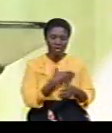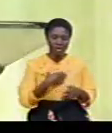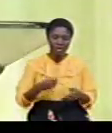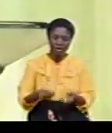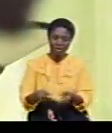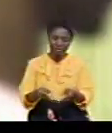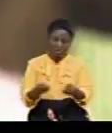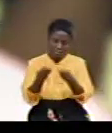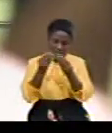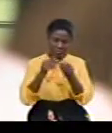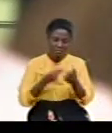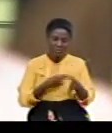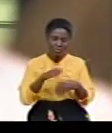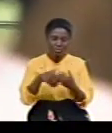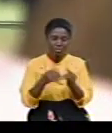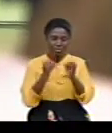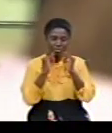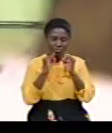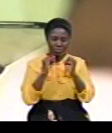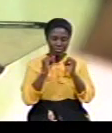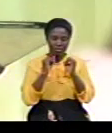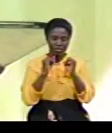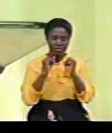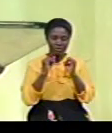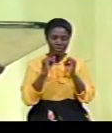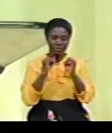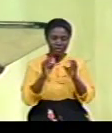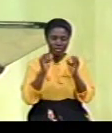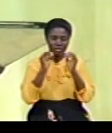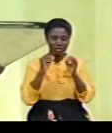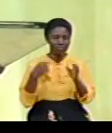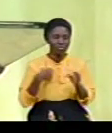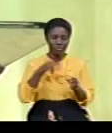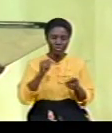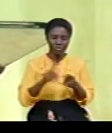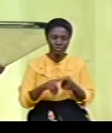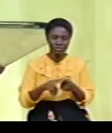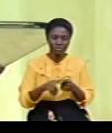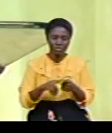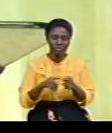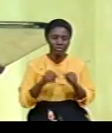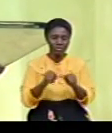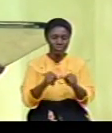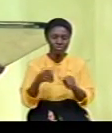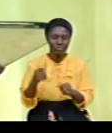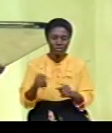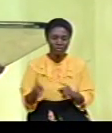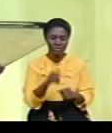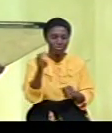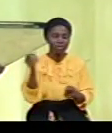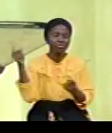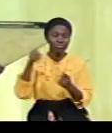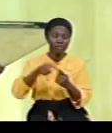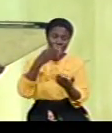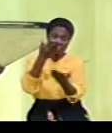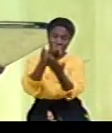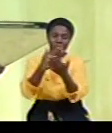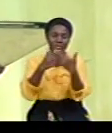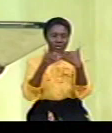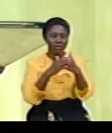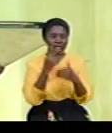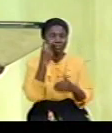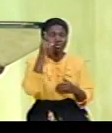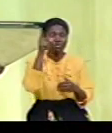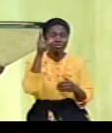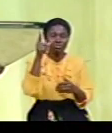instructions we need to run the race until we get to heaven to see you face to face in Jesus'